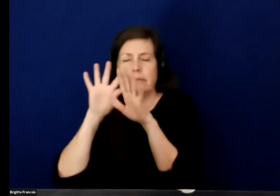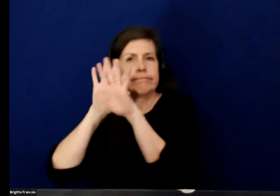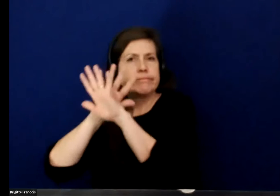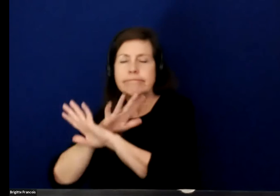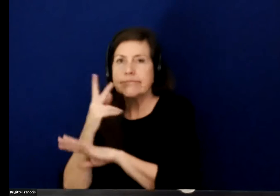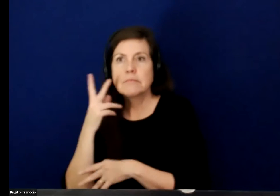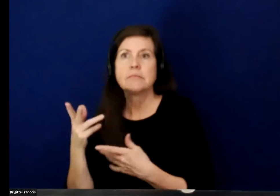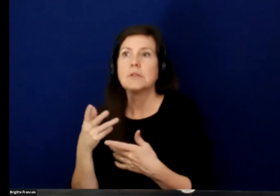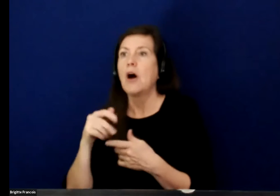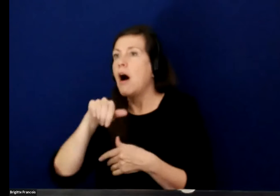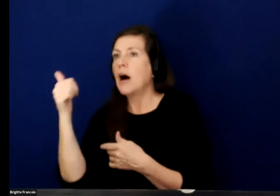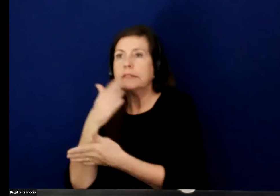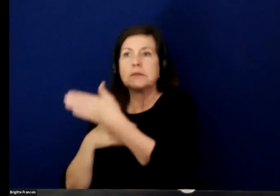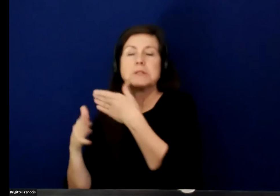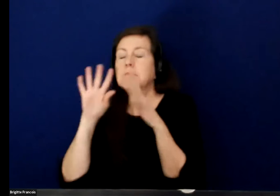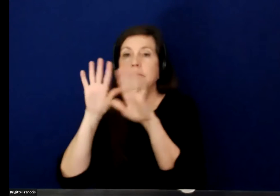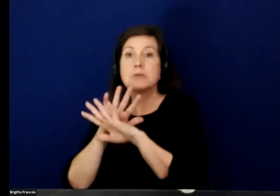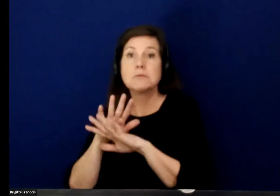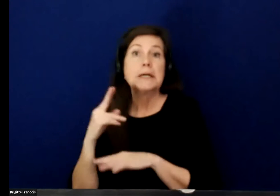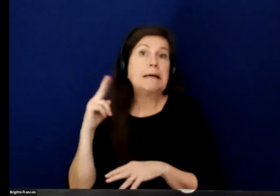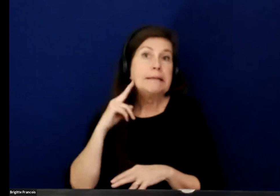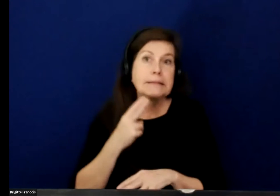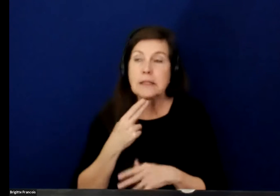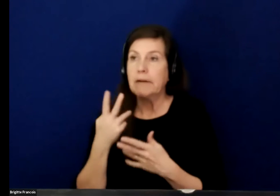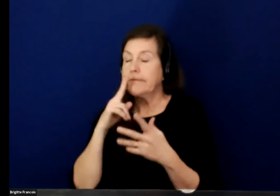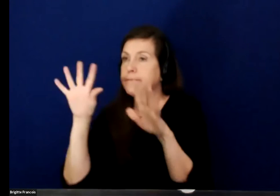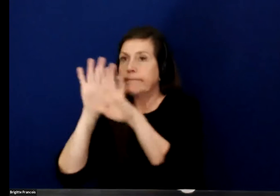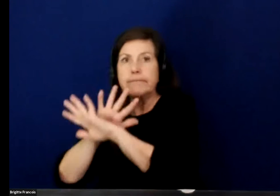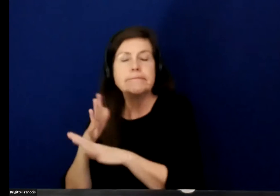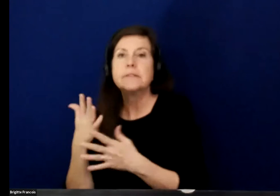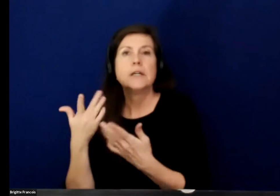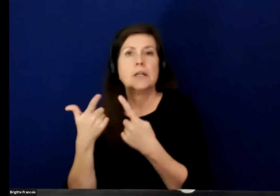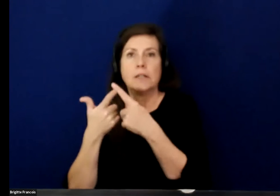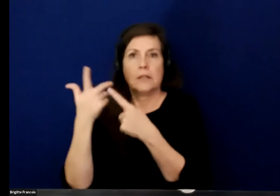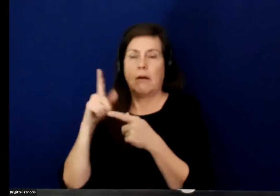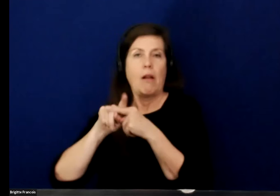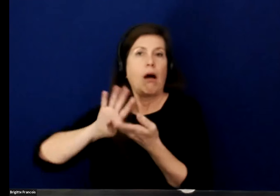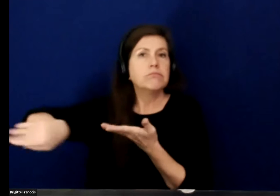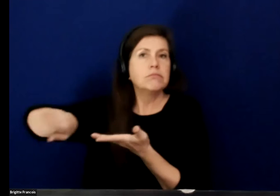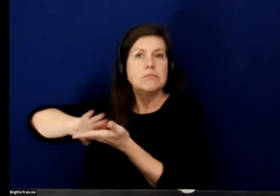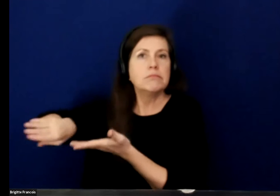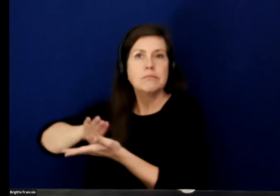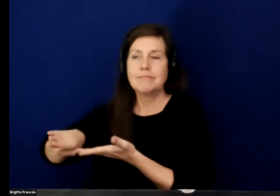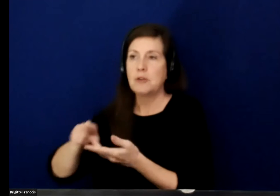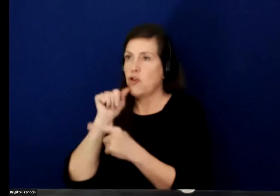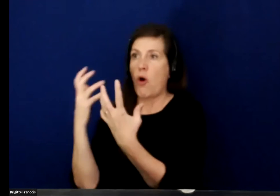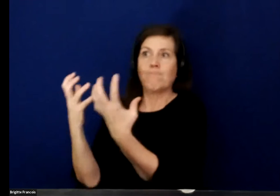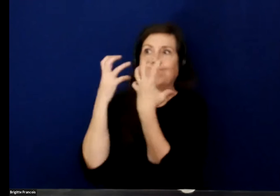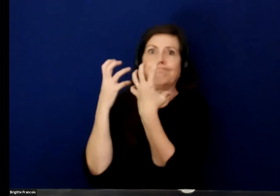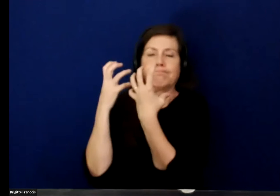disabilities that are not so visual, you have the hearing disabilities that are not so visual, and there's a lot of other disabilities that are not so visual. I